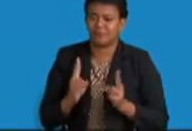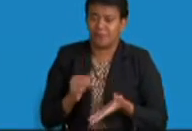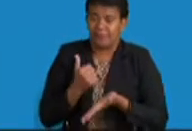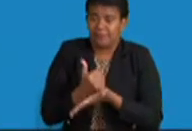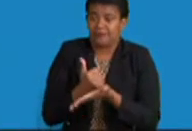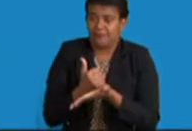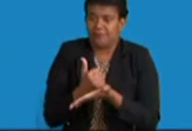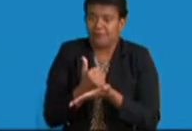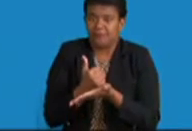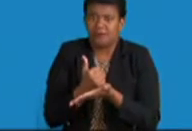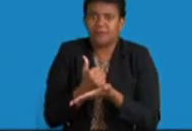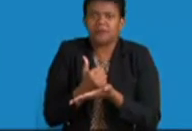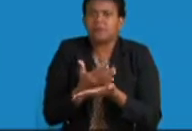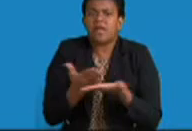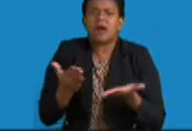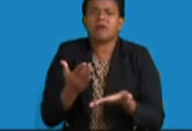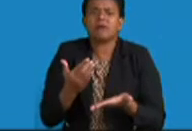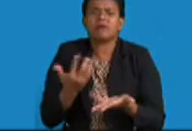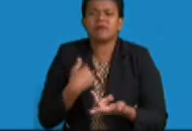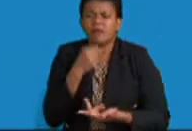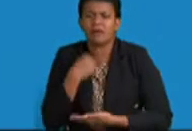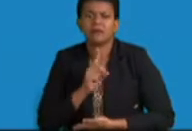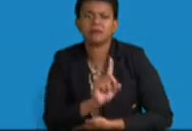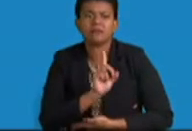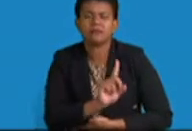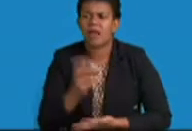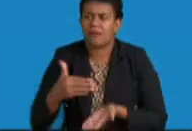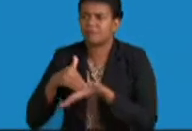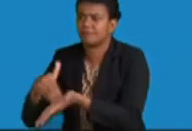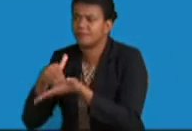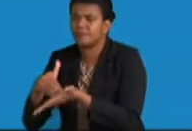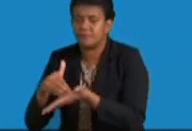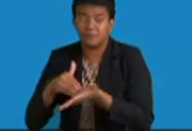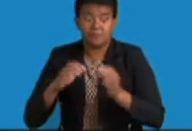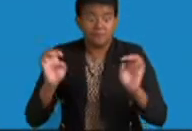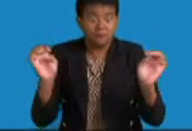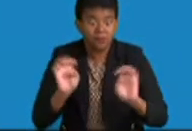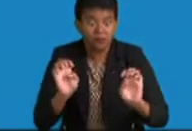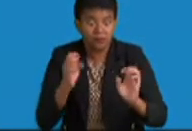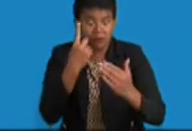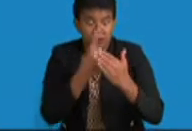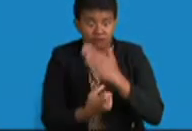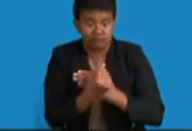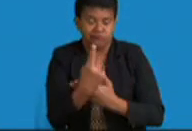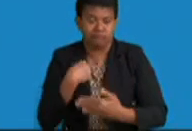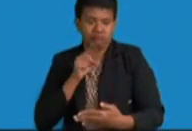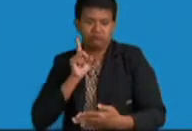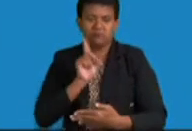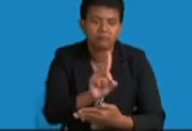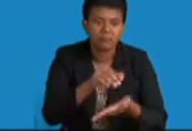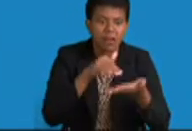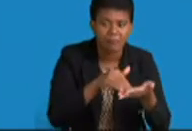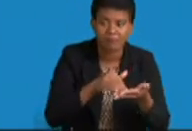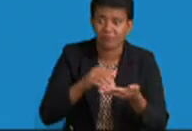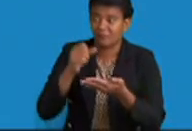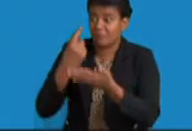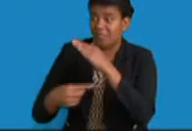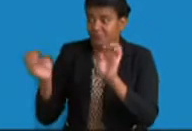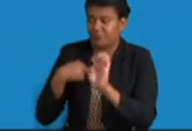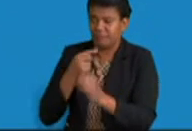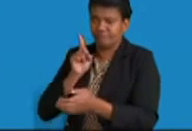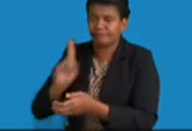relation to sudden-onset emergencies. Emergencies in this regard are times when